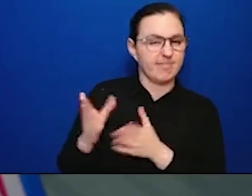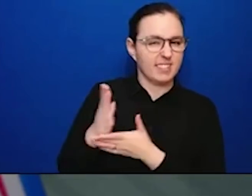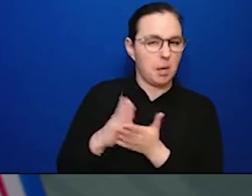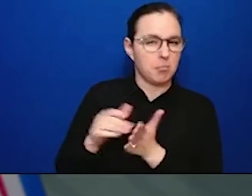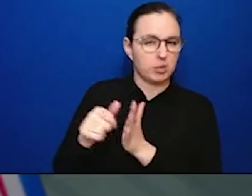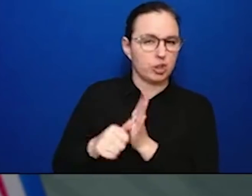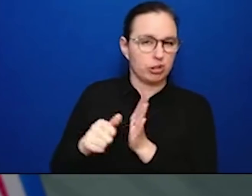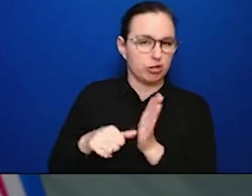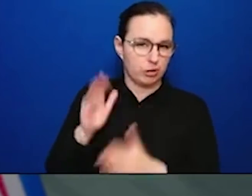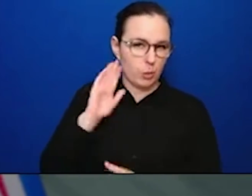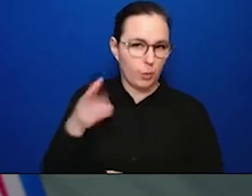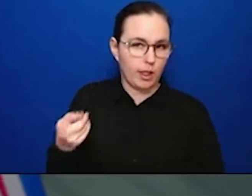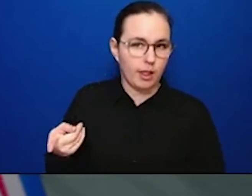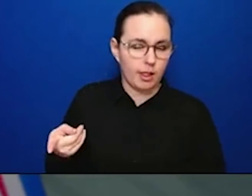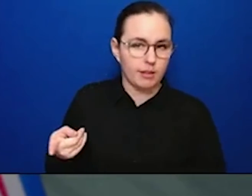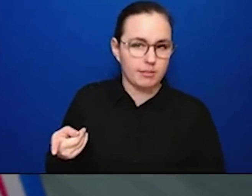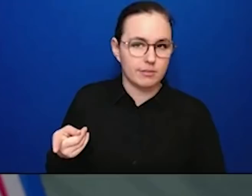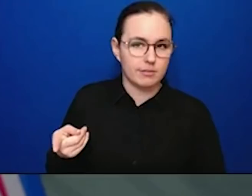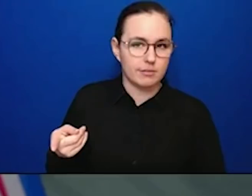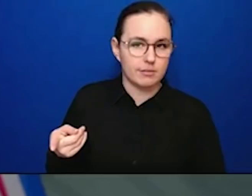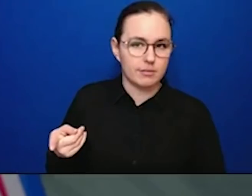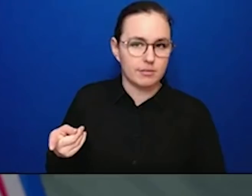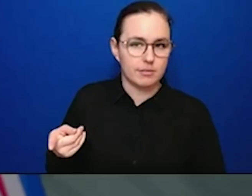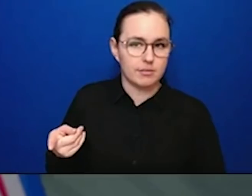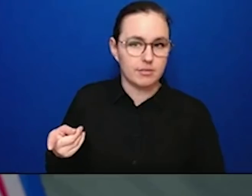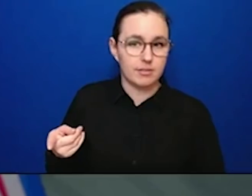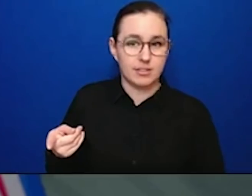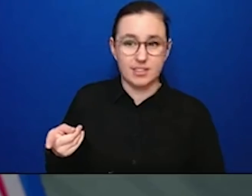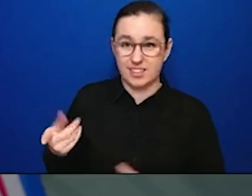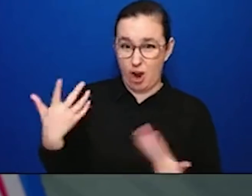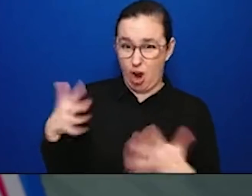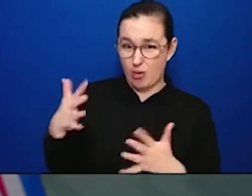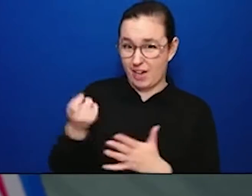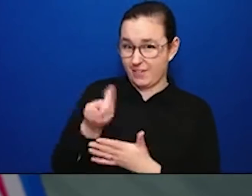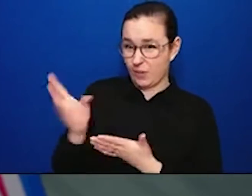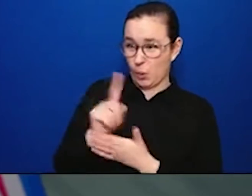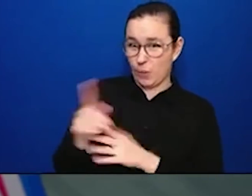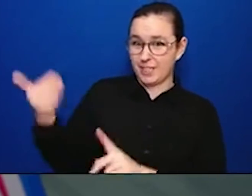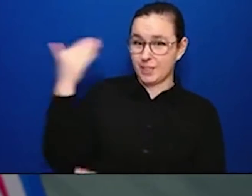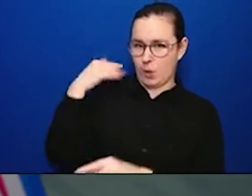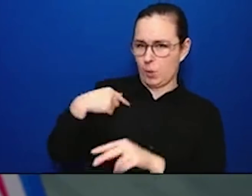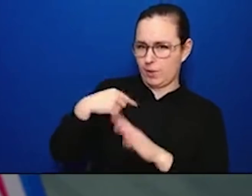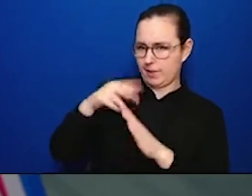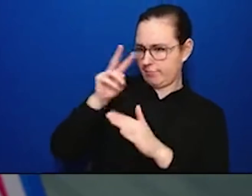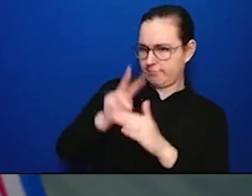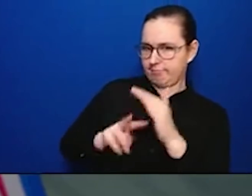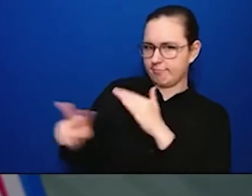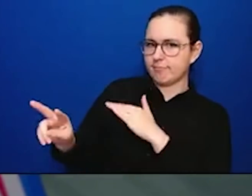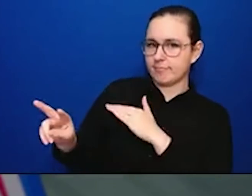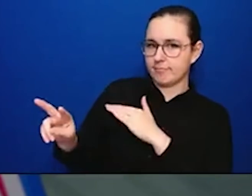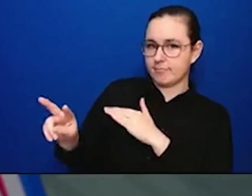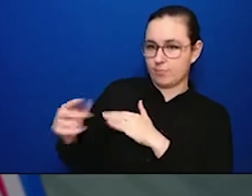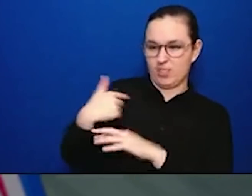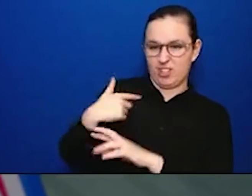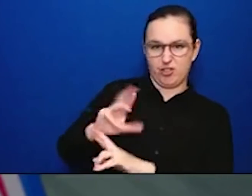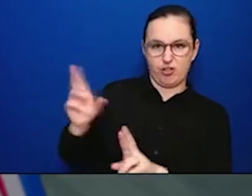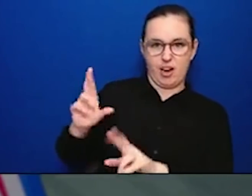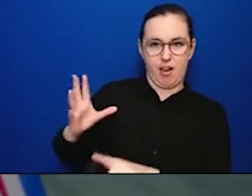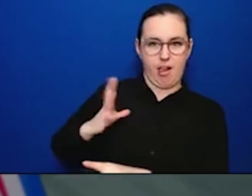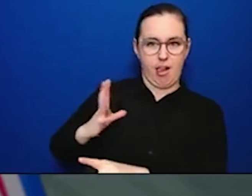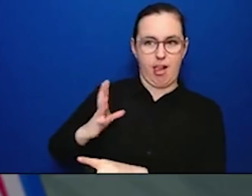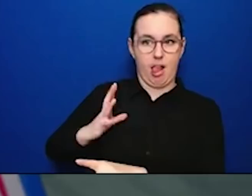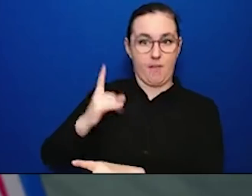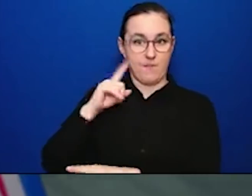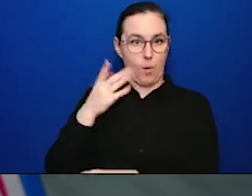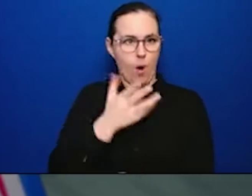scheduled surgeries in January to prepare our healthcare system. And we haven't seen, I think you'll see when